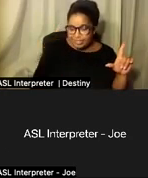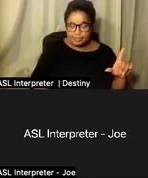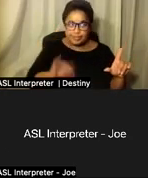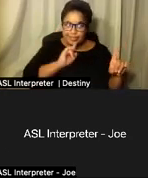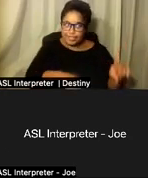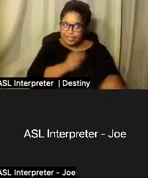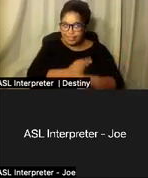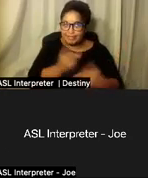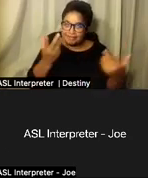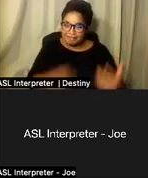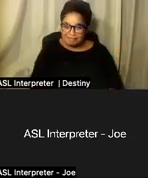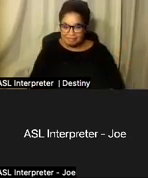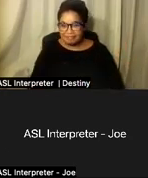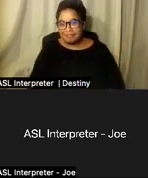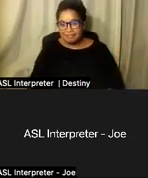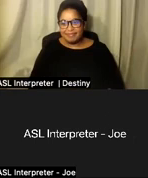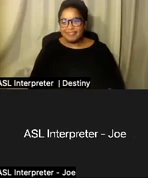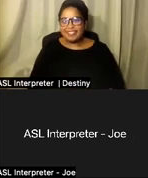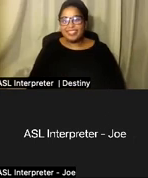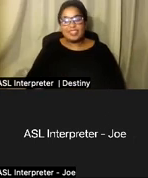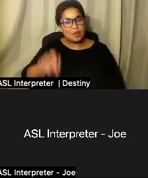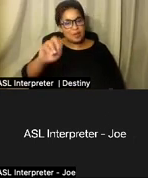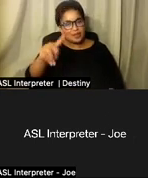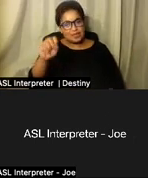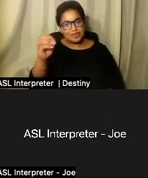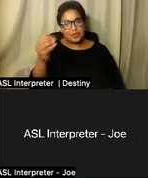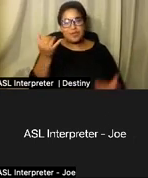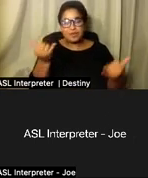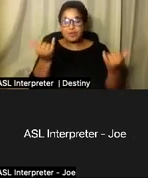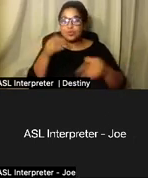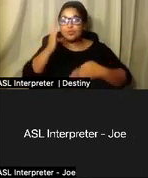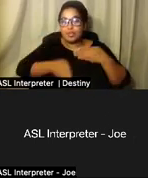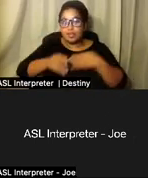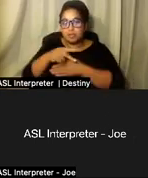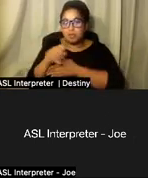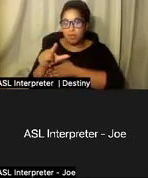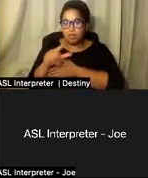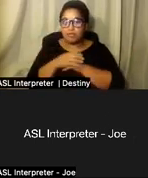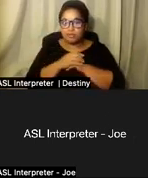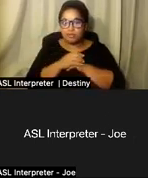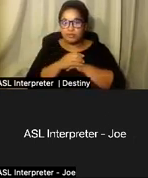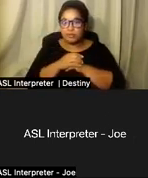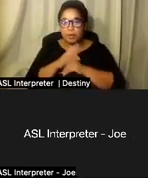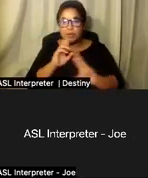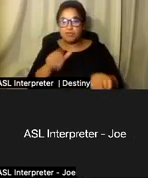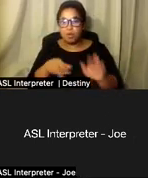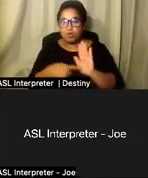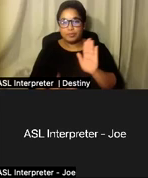right. So we'll end that and show you the results.